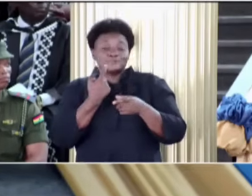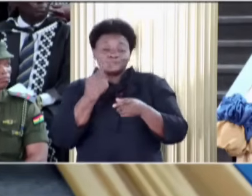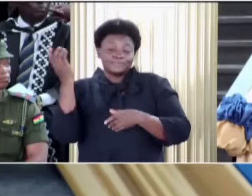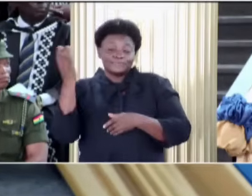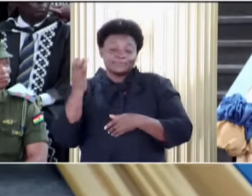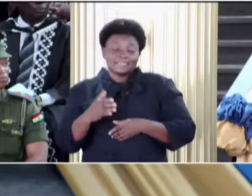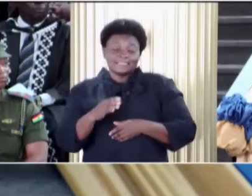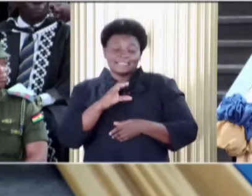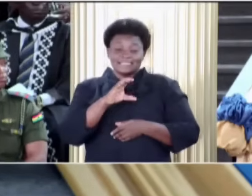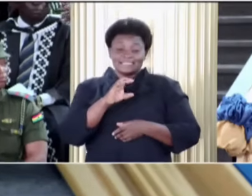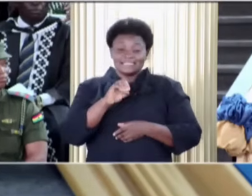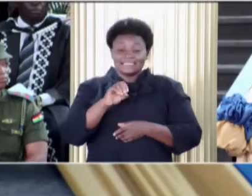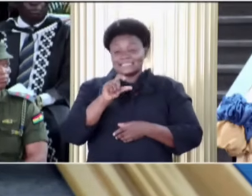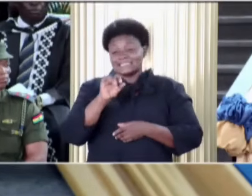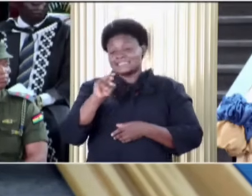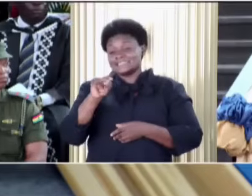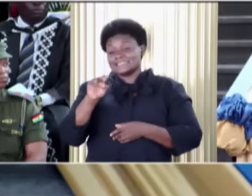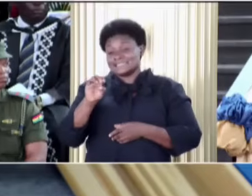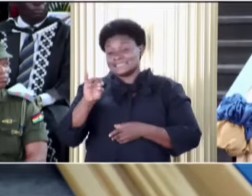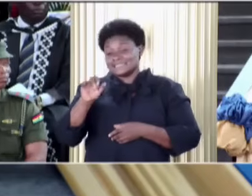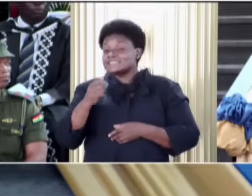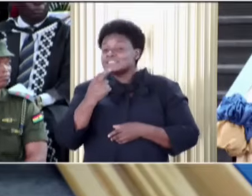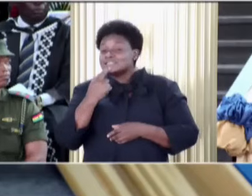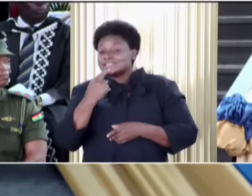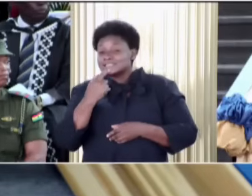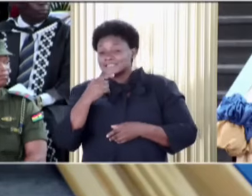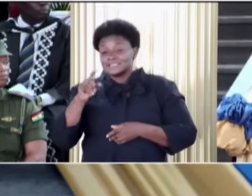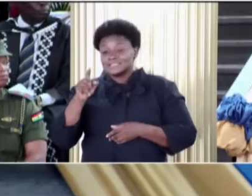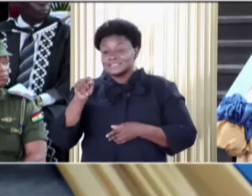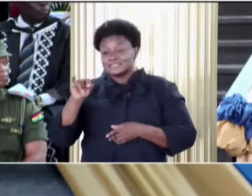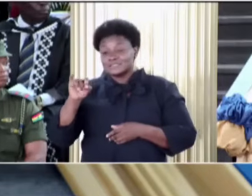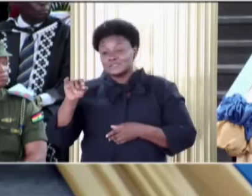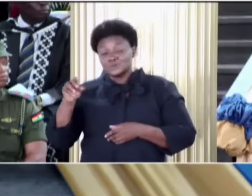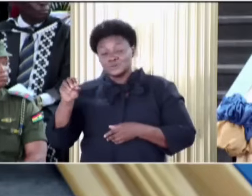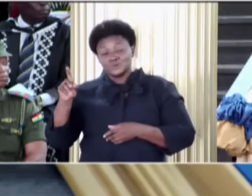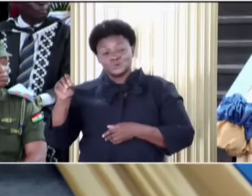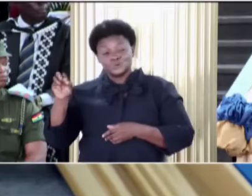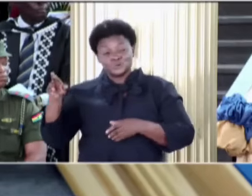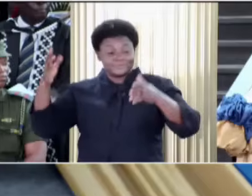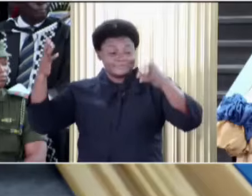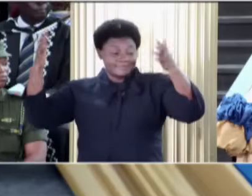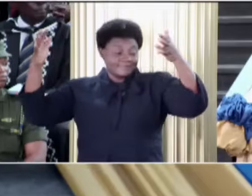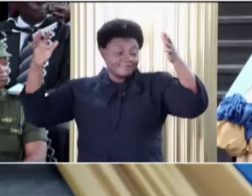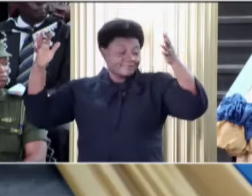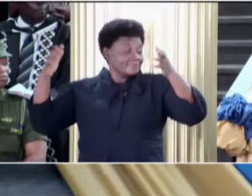Apieko, to deliver her address to congregation. Thank you.